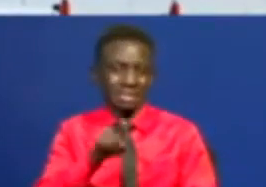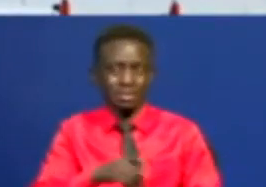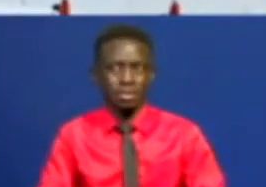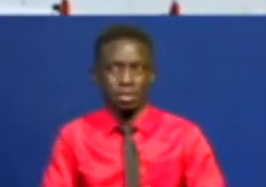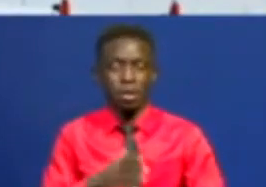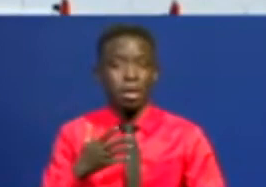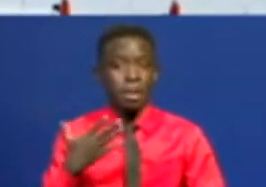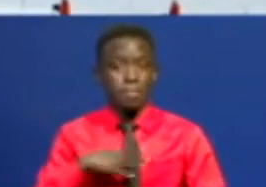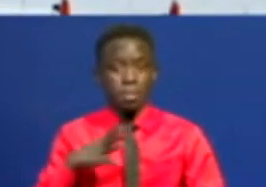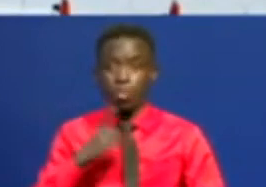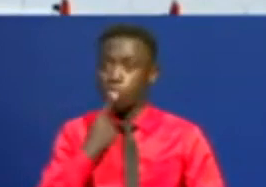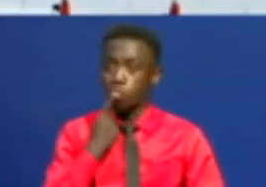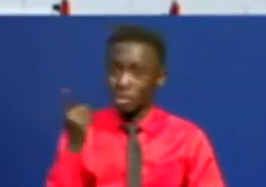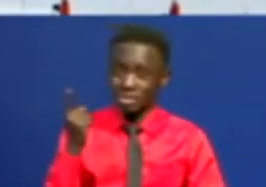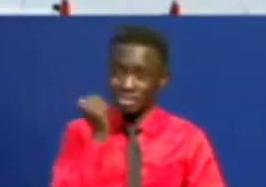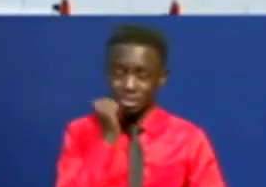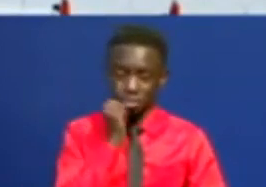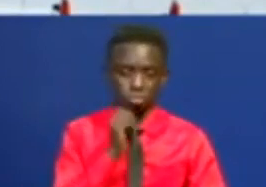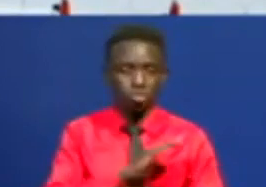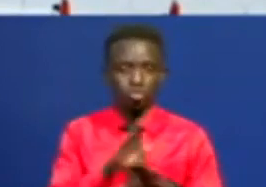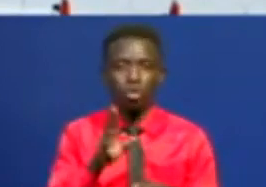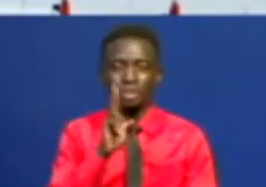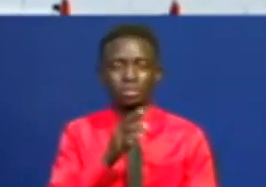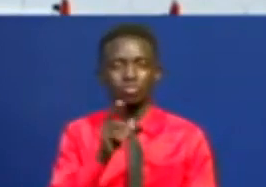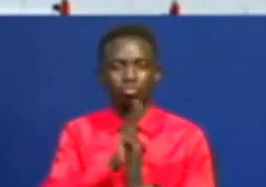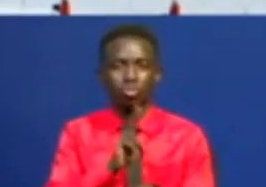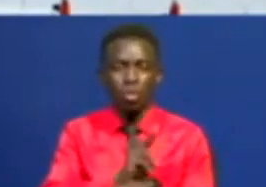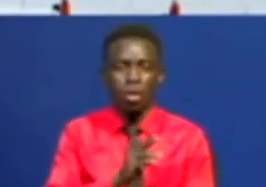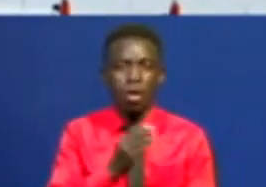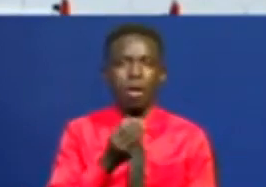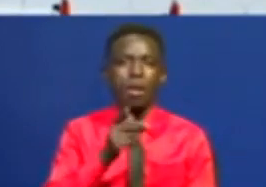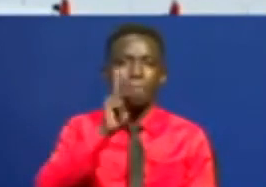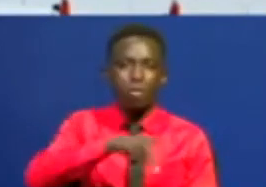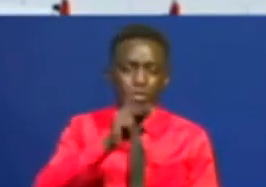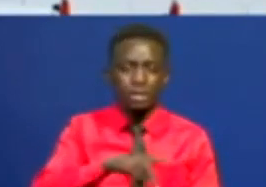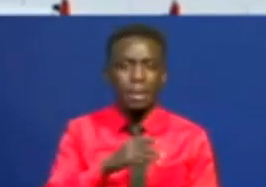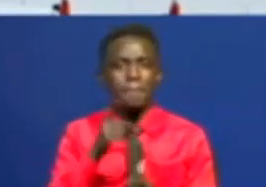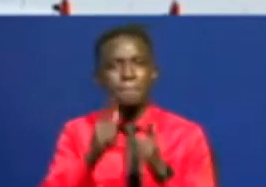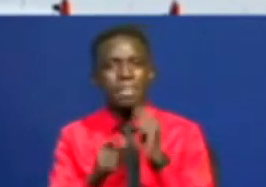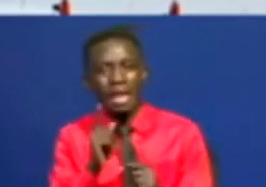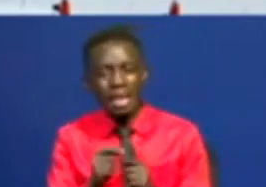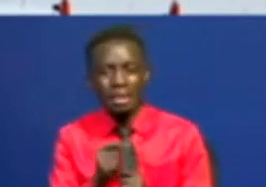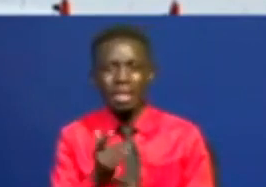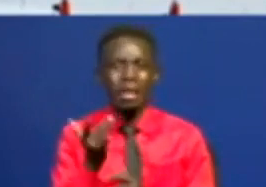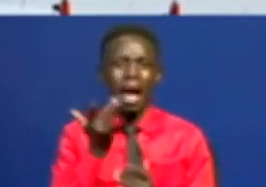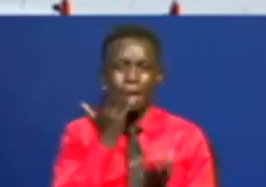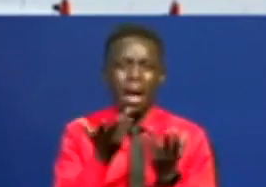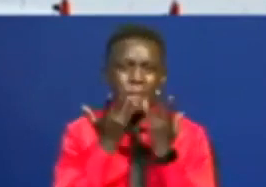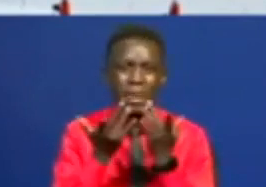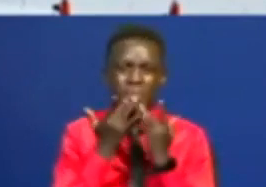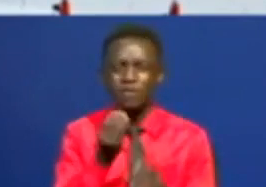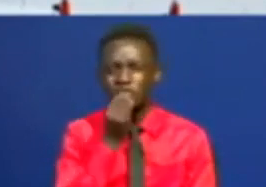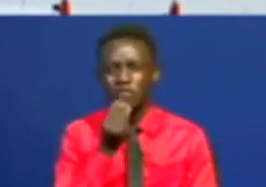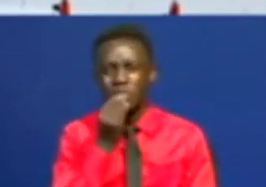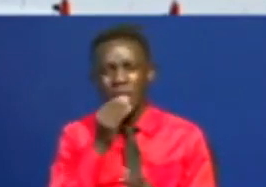proteins, whether meat or milk or nuts, spicy food and oily food. There's always a glucose shift